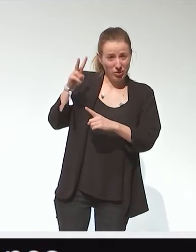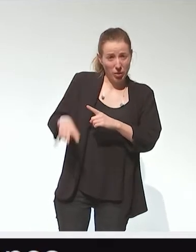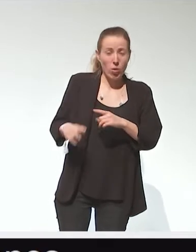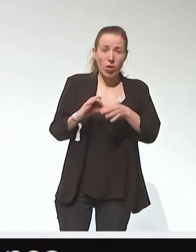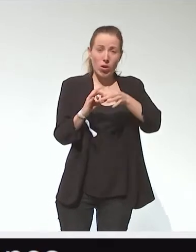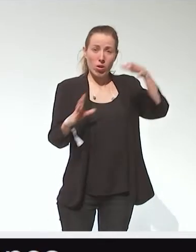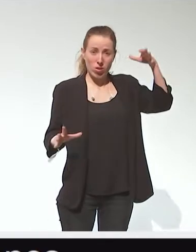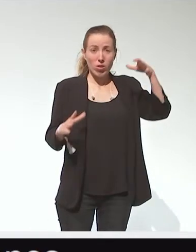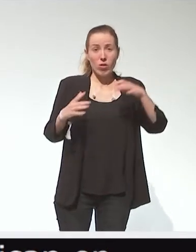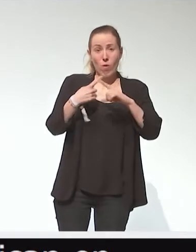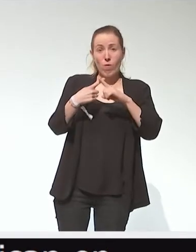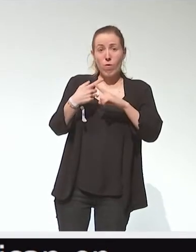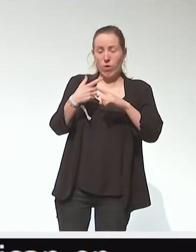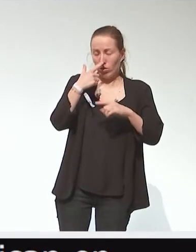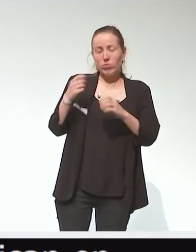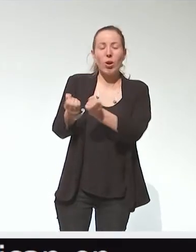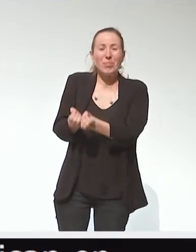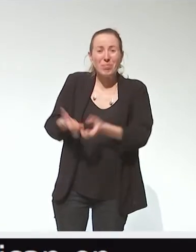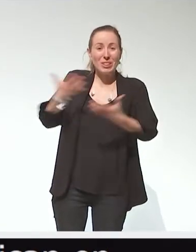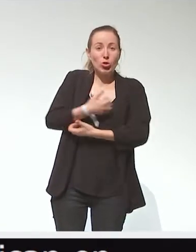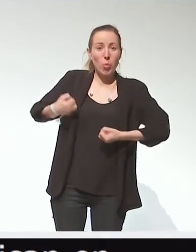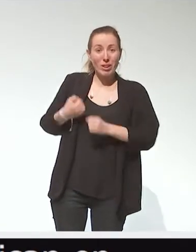people with disabilities in France